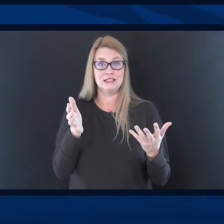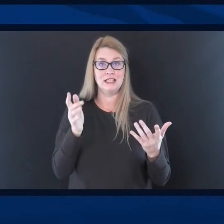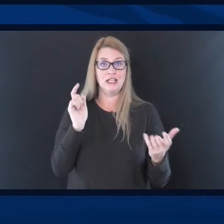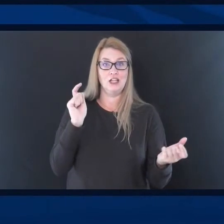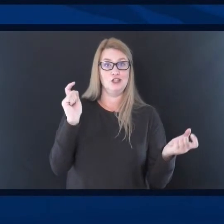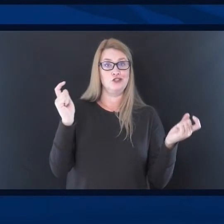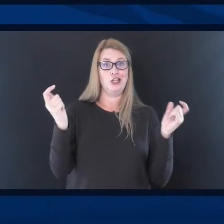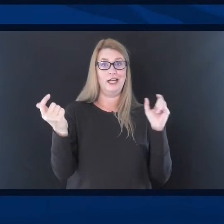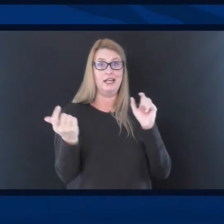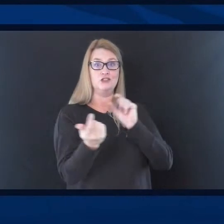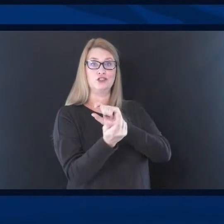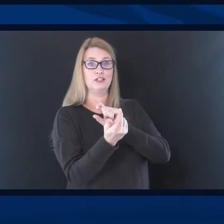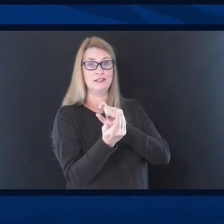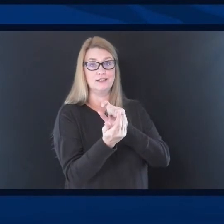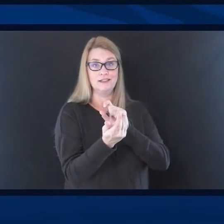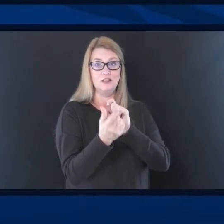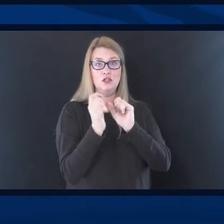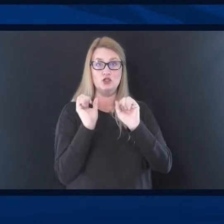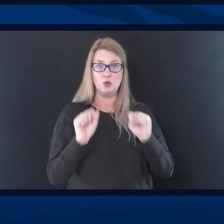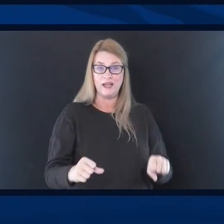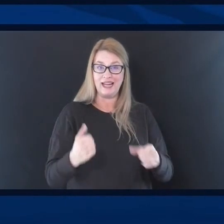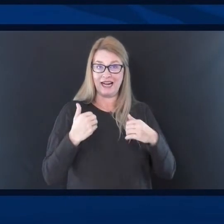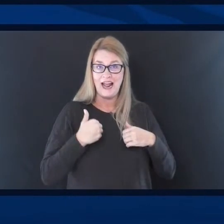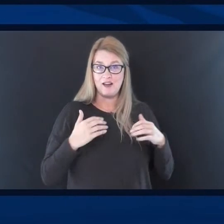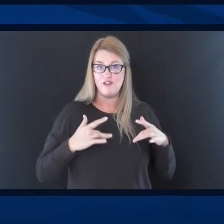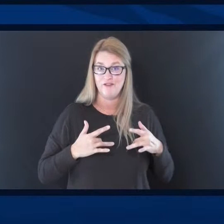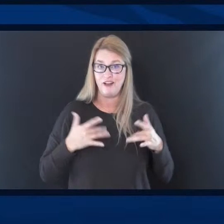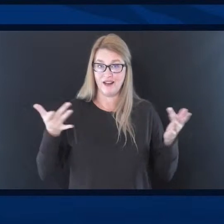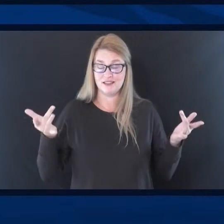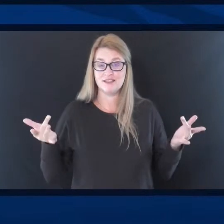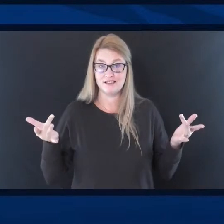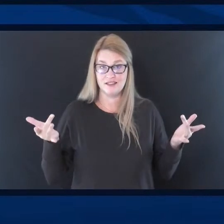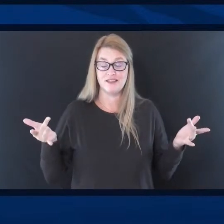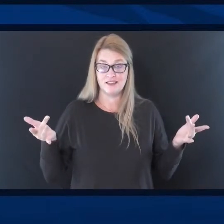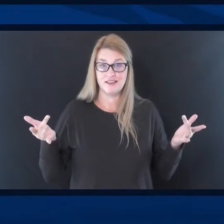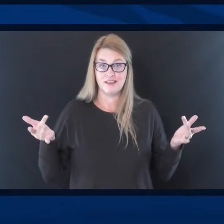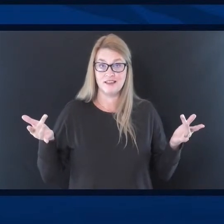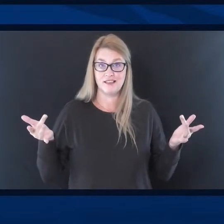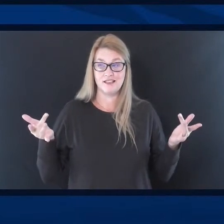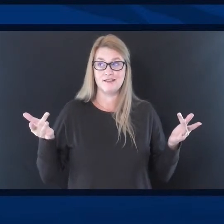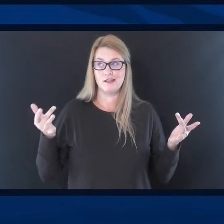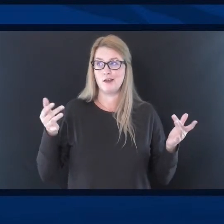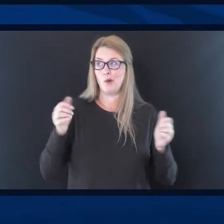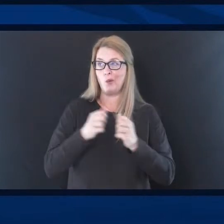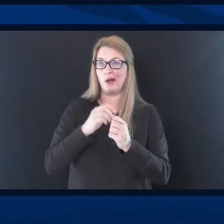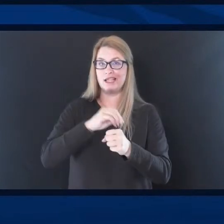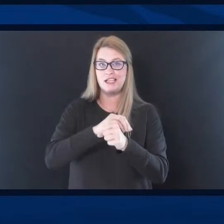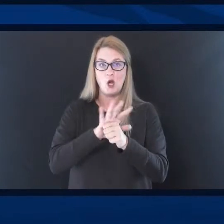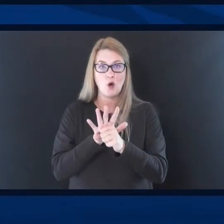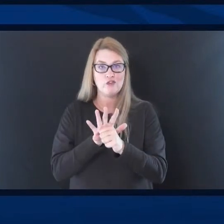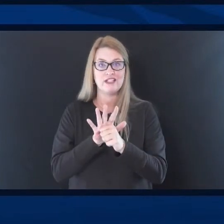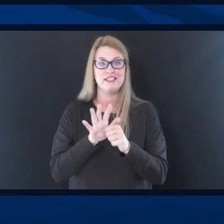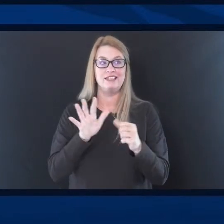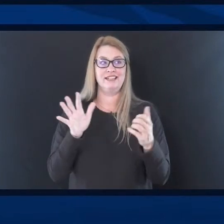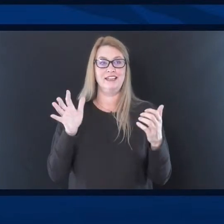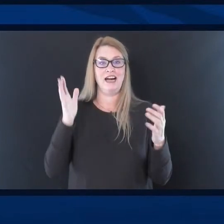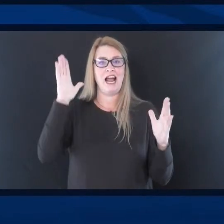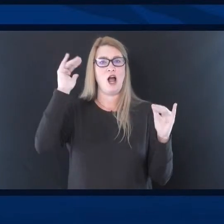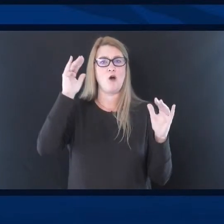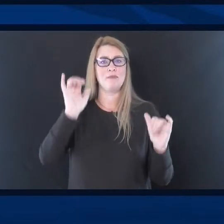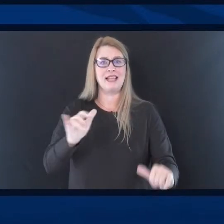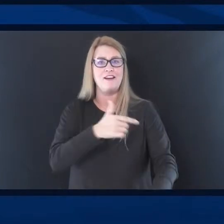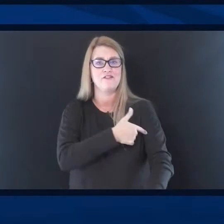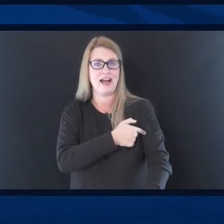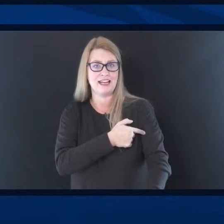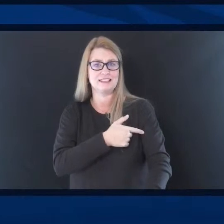you know, from the standpoint, you know, from the standpoint of this terrible COVID situation. And I hope that the